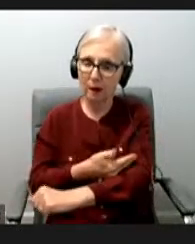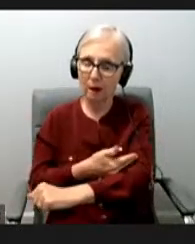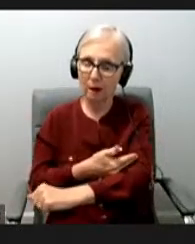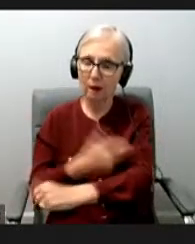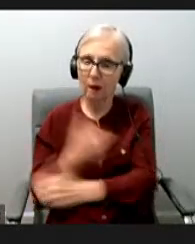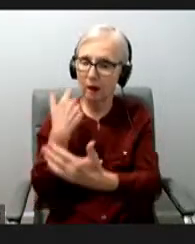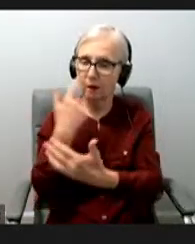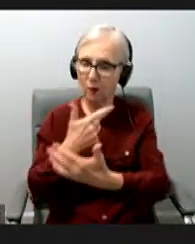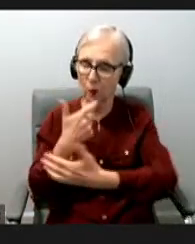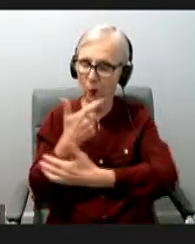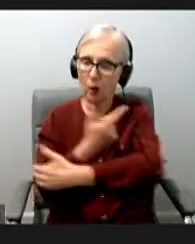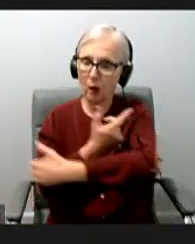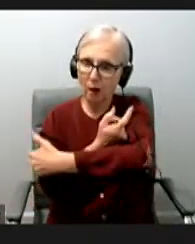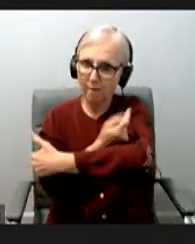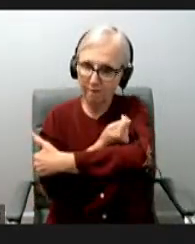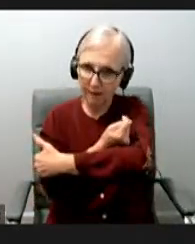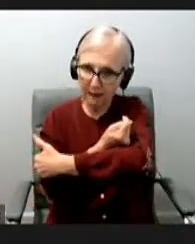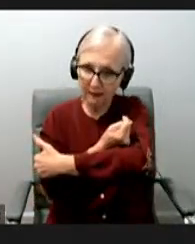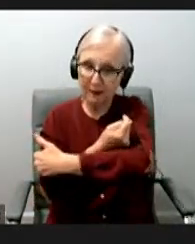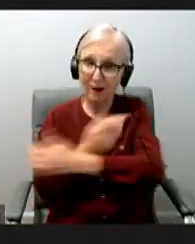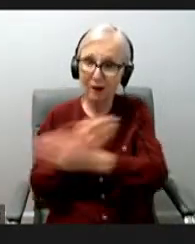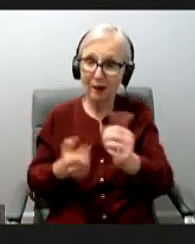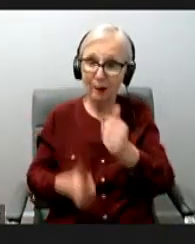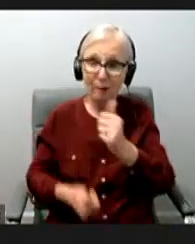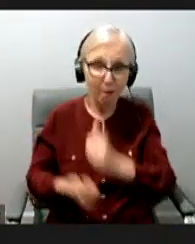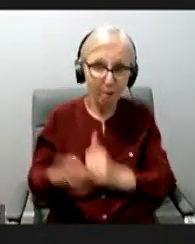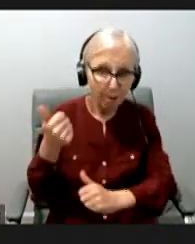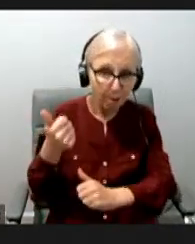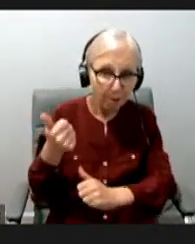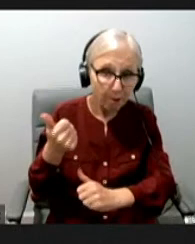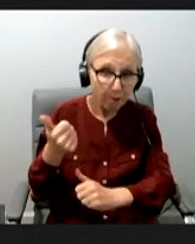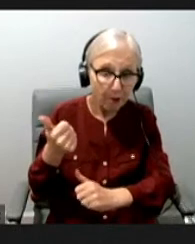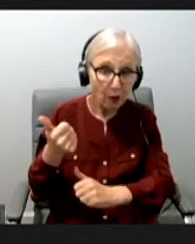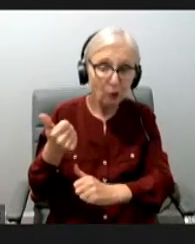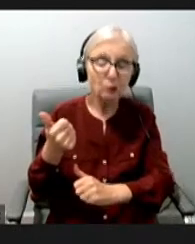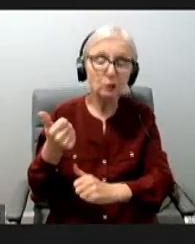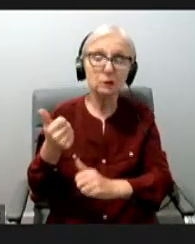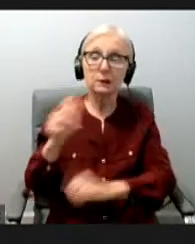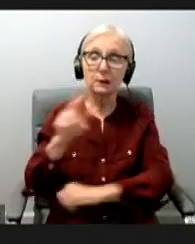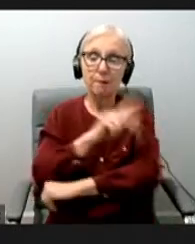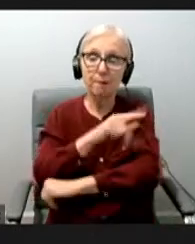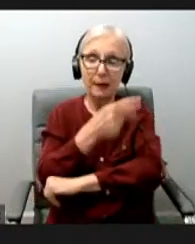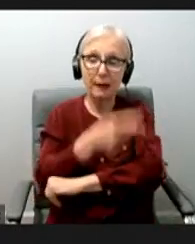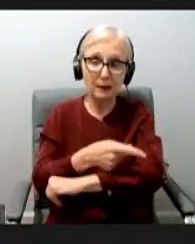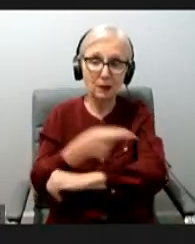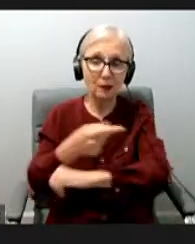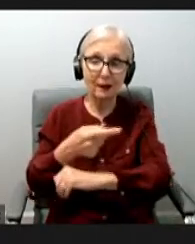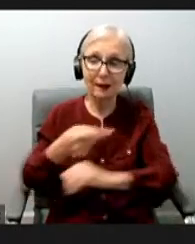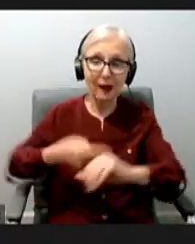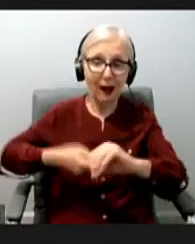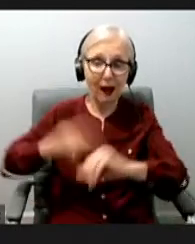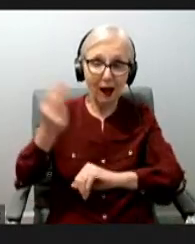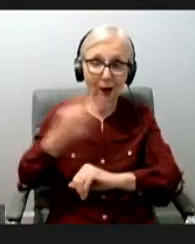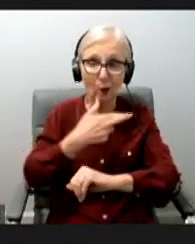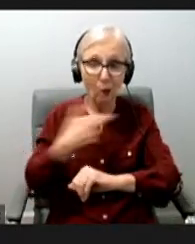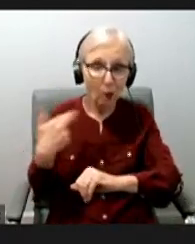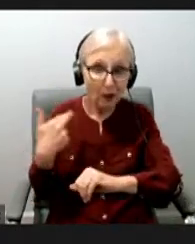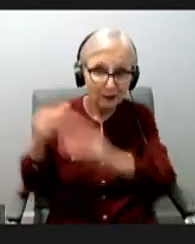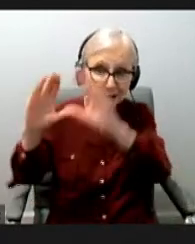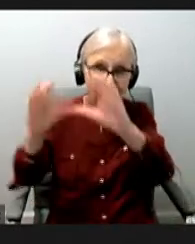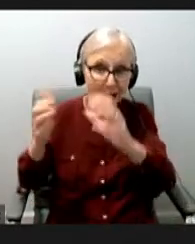who are vaccinated? Are these largely patients who have not received any boosters or that fall in higher risk categories?